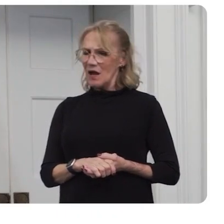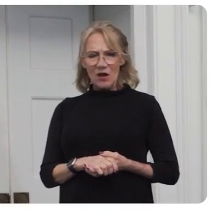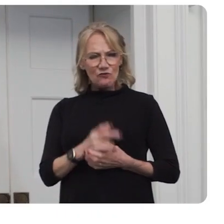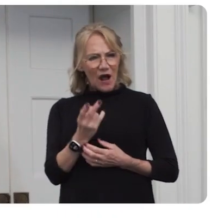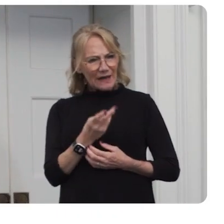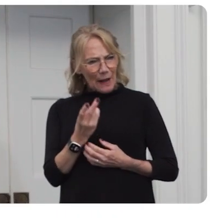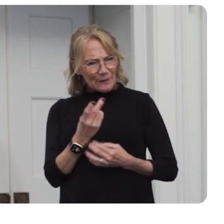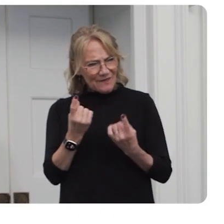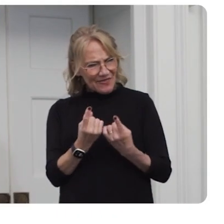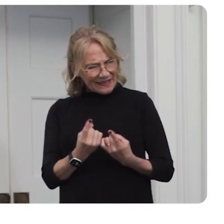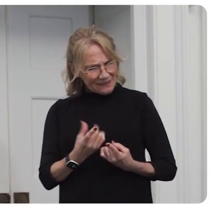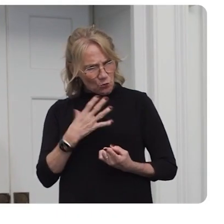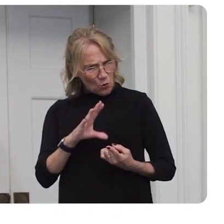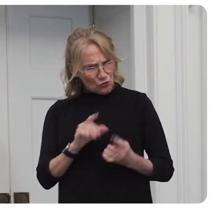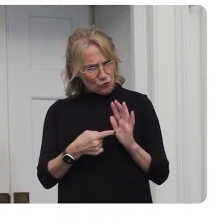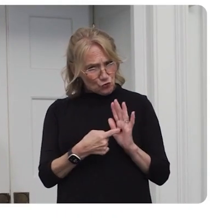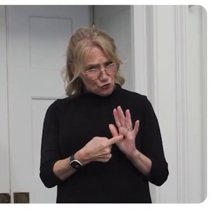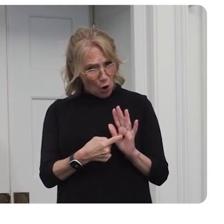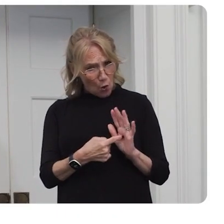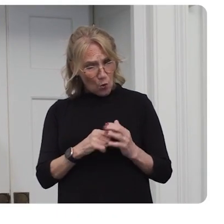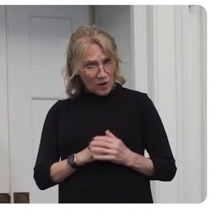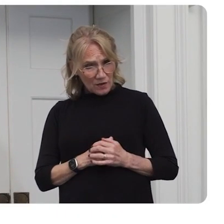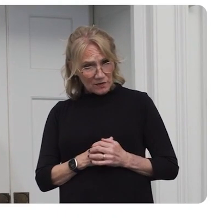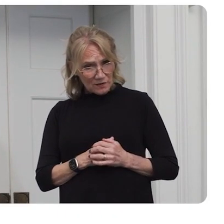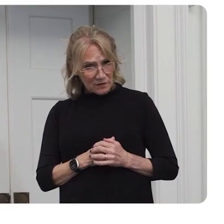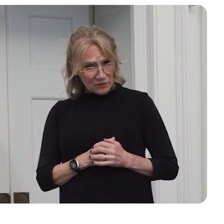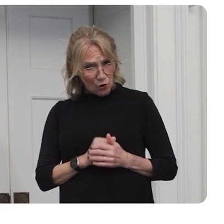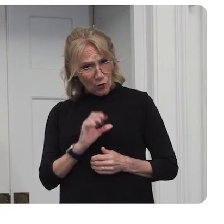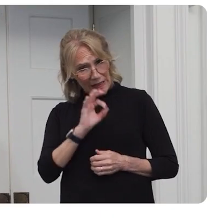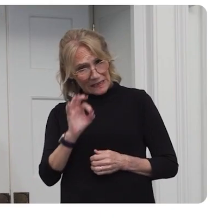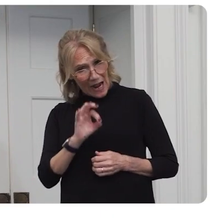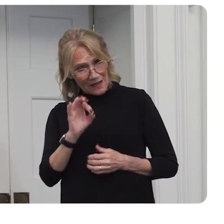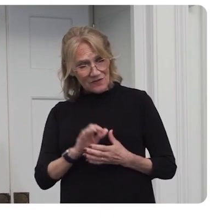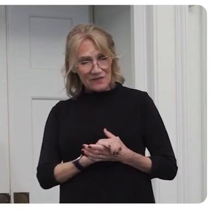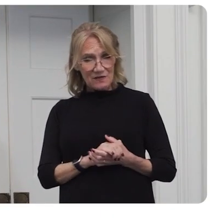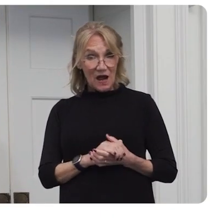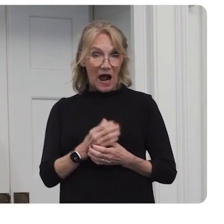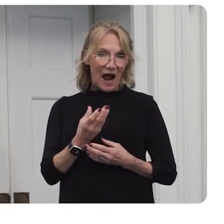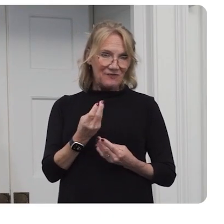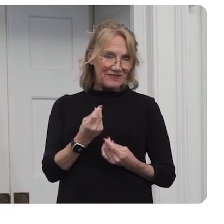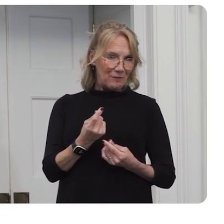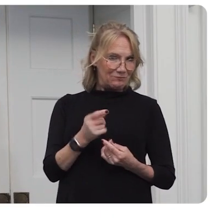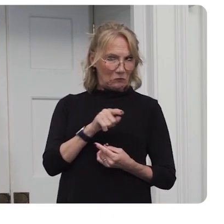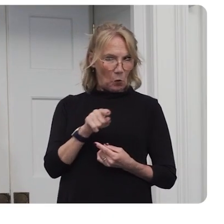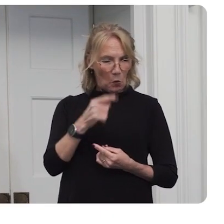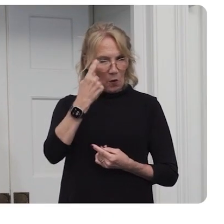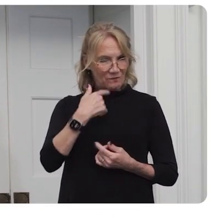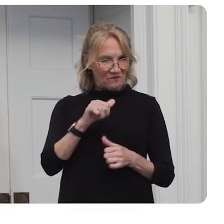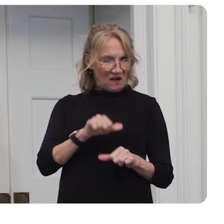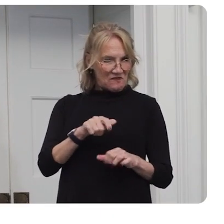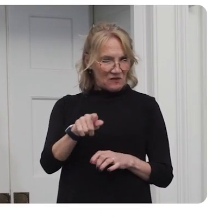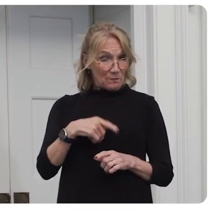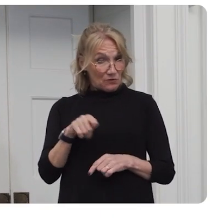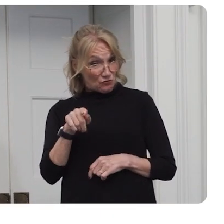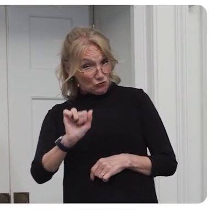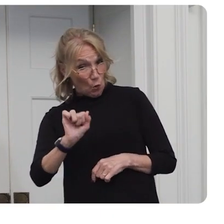of key objects in the studio that you might want to show us, or I can ask, because I have some favorites, but I want to know